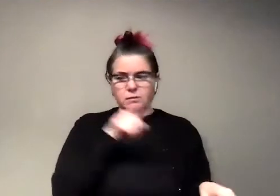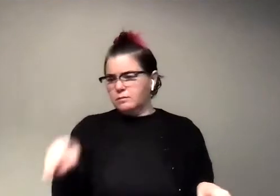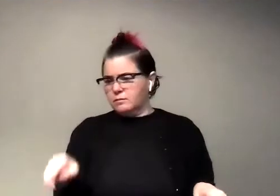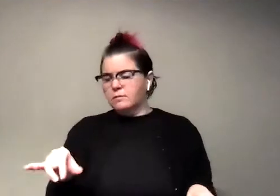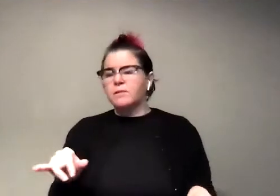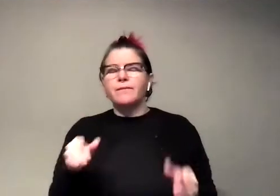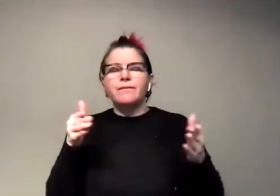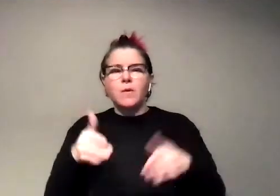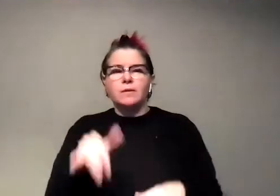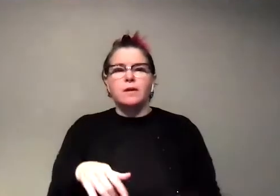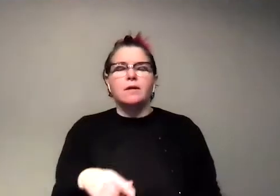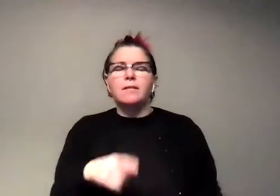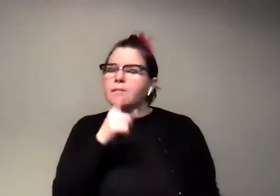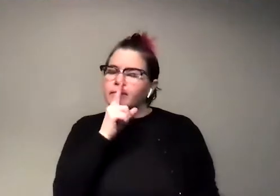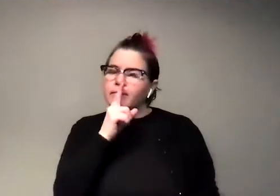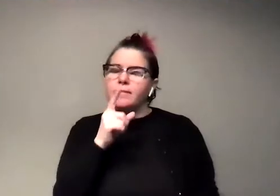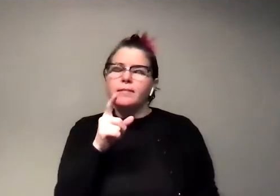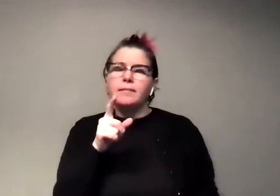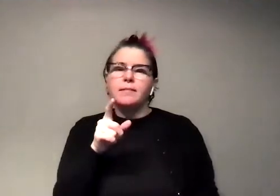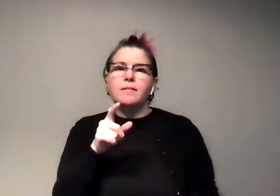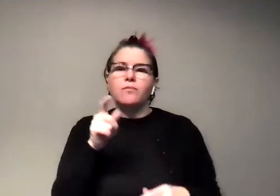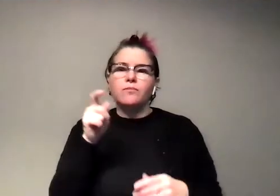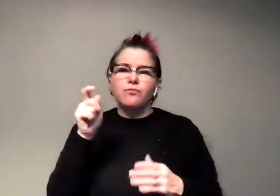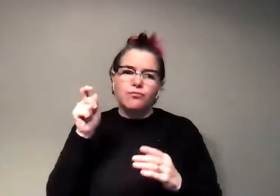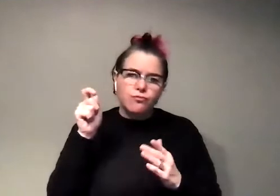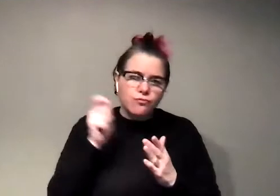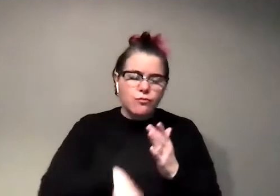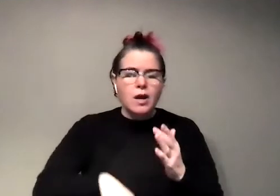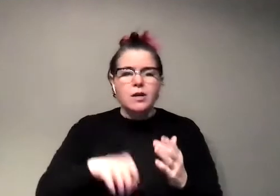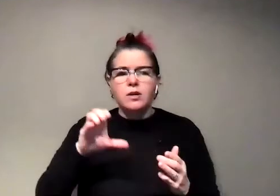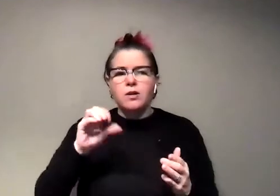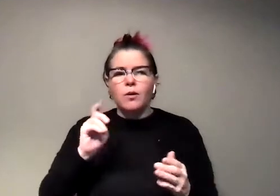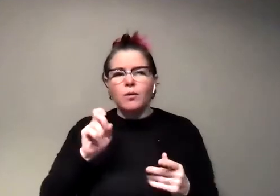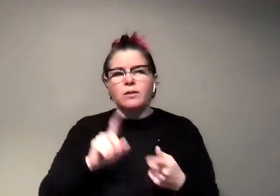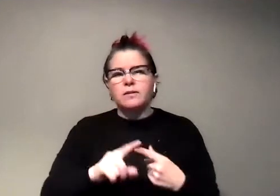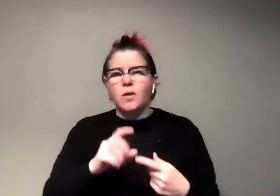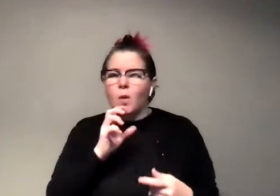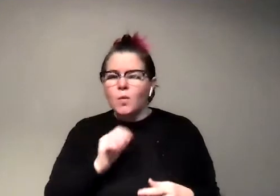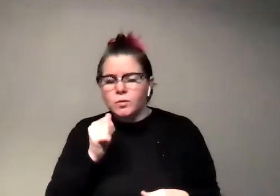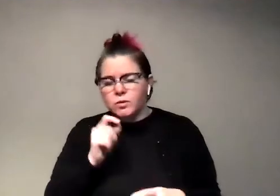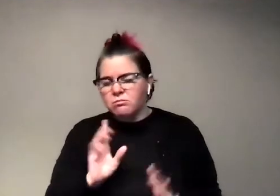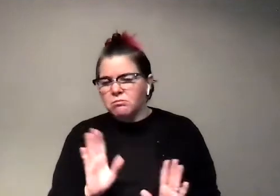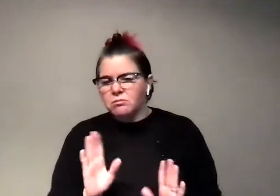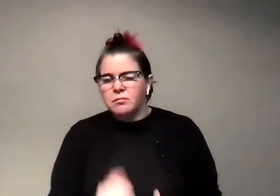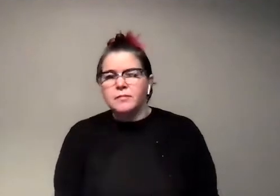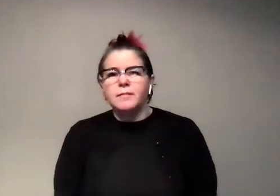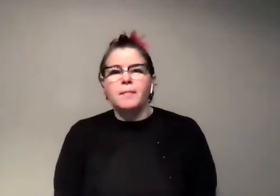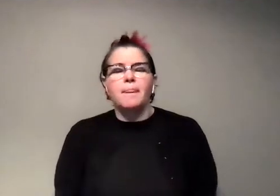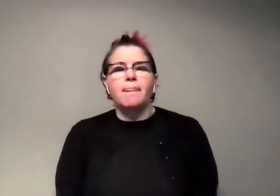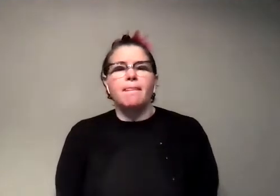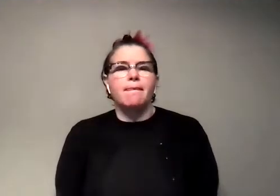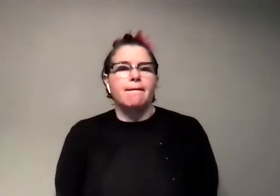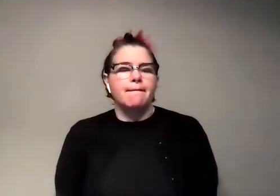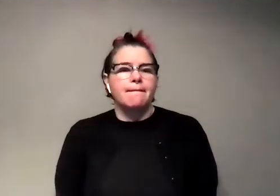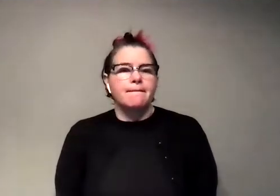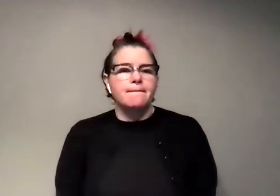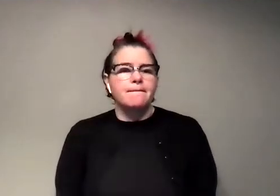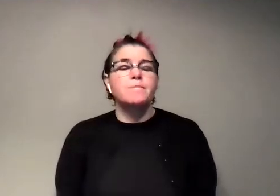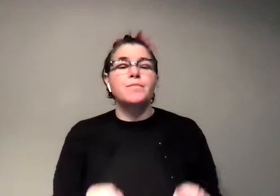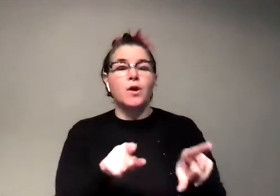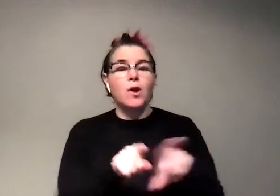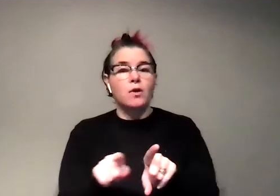on. I wouldn't focus more on actually writing code until a little older. But like I also think that one